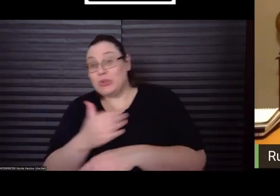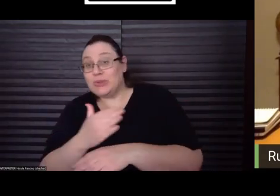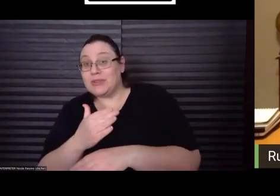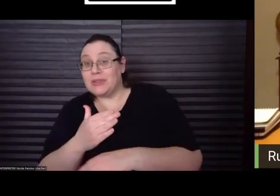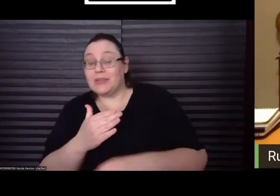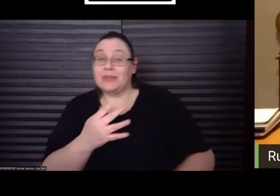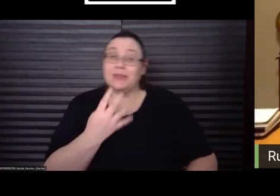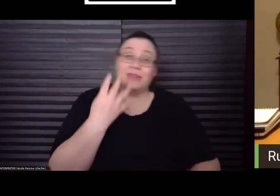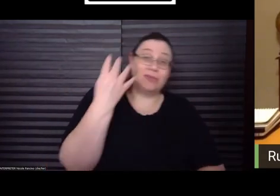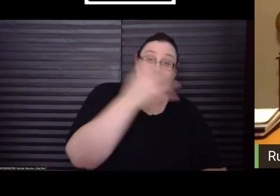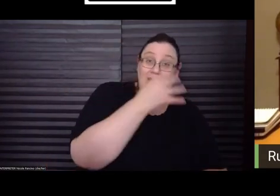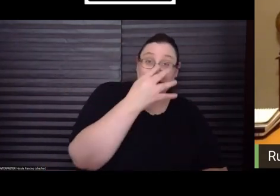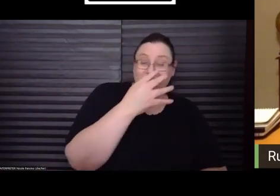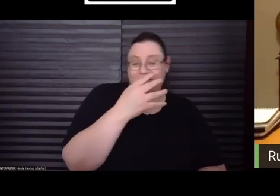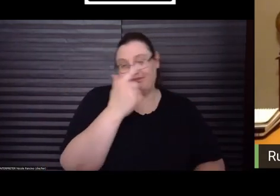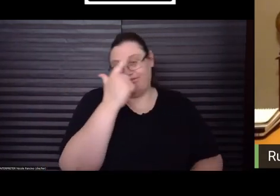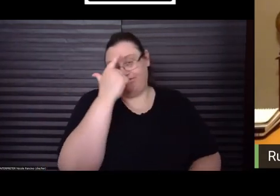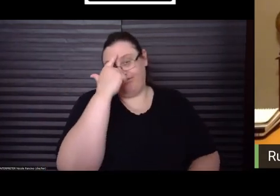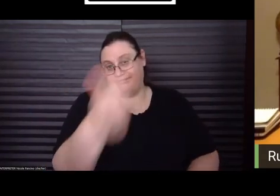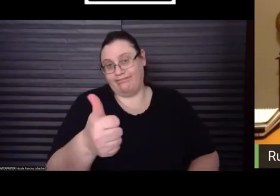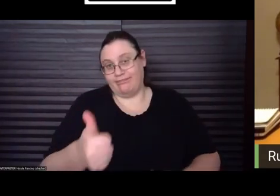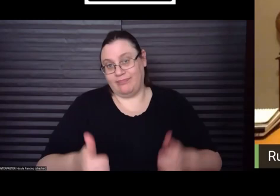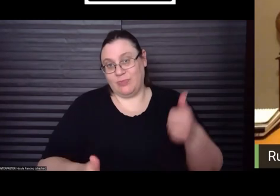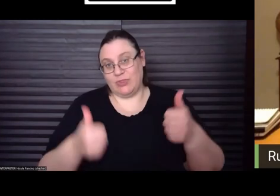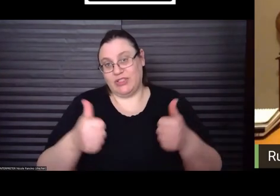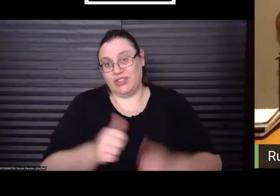or madness, it's totally up to you.